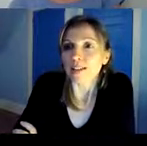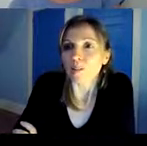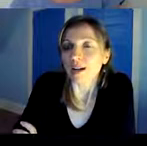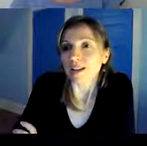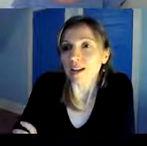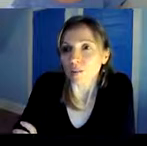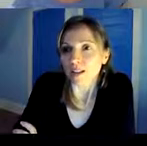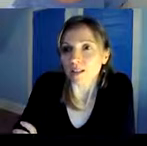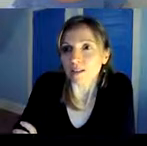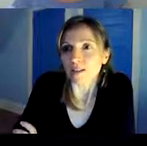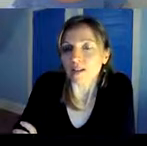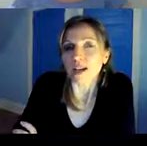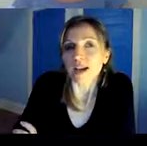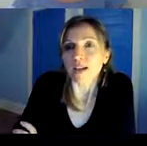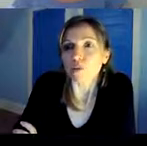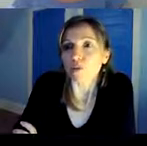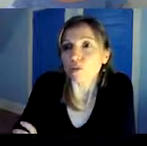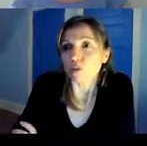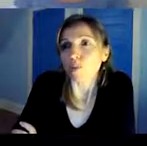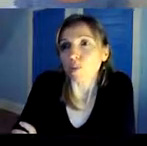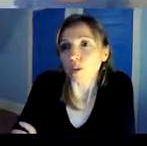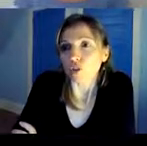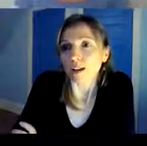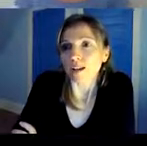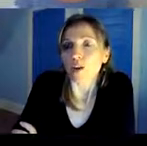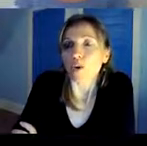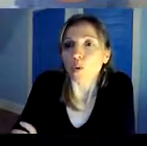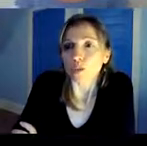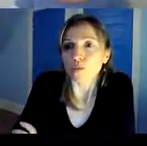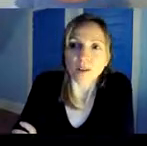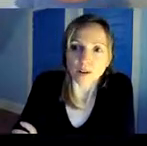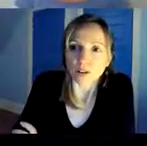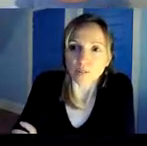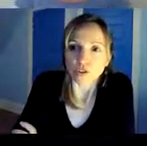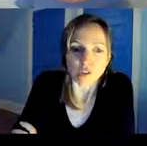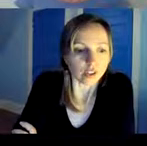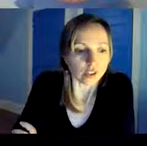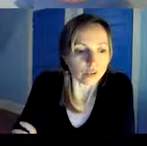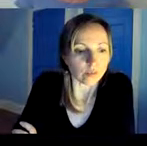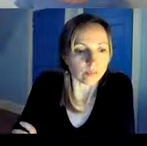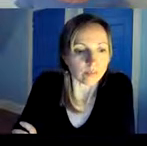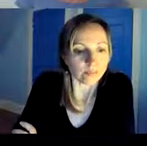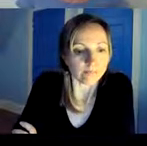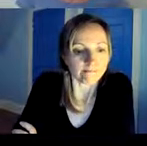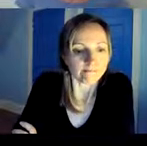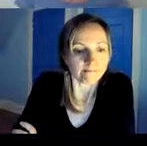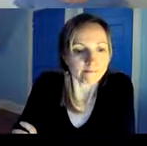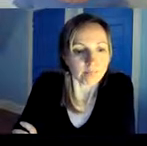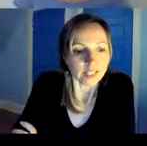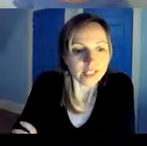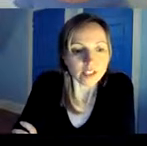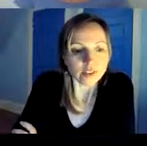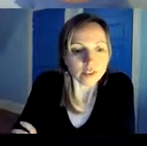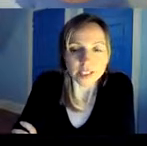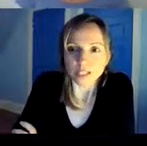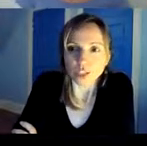are allelopathic as well. And so those are the ones you might want to try once you've got the garlic mustard under control.